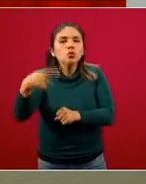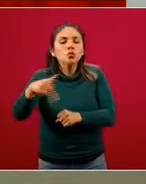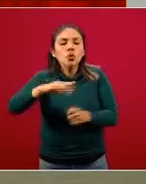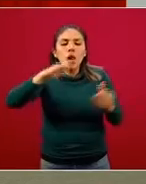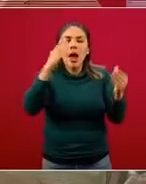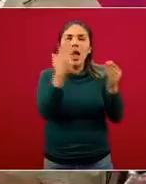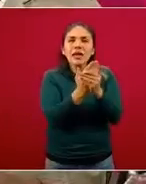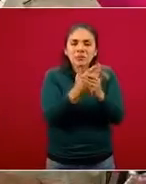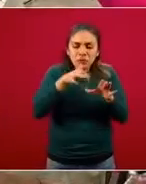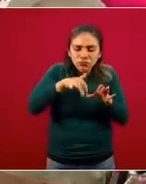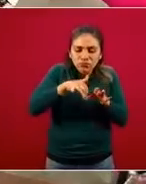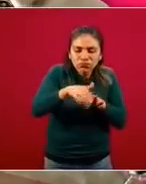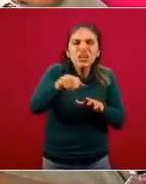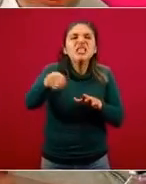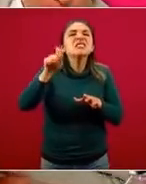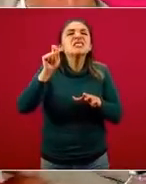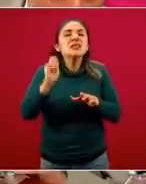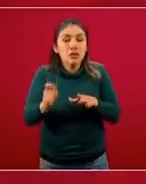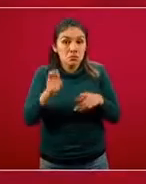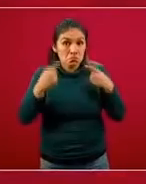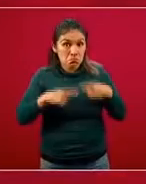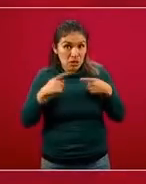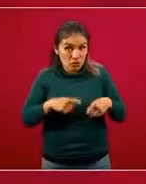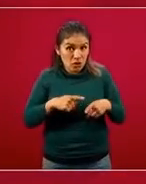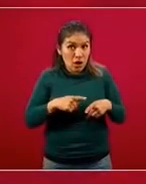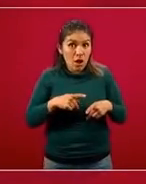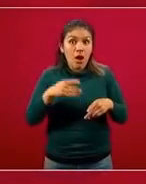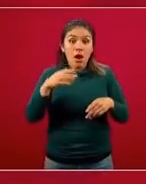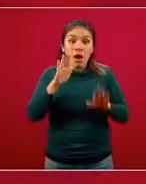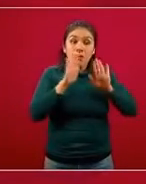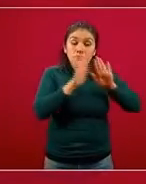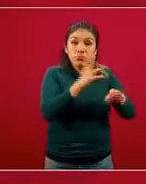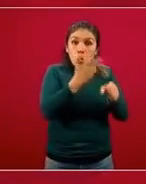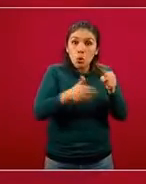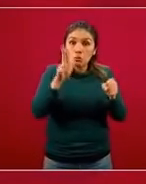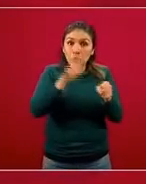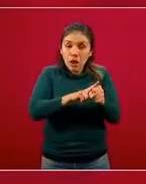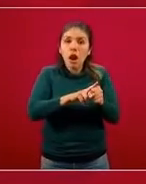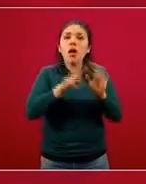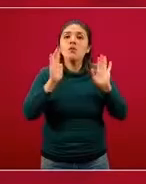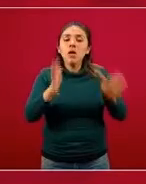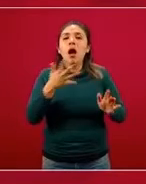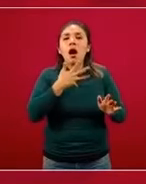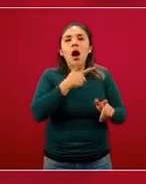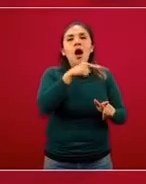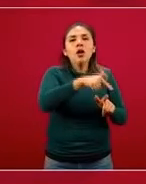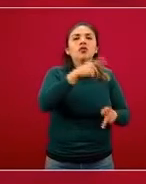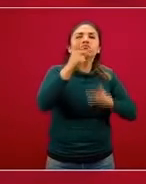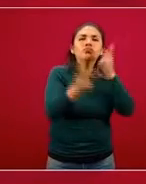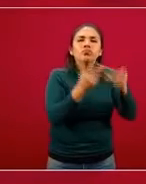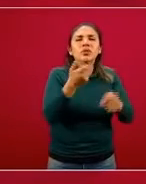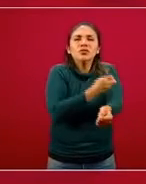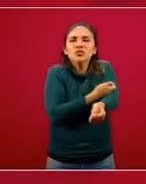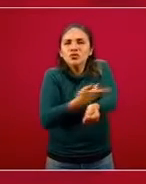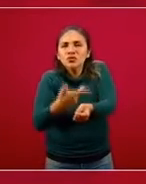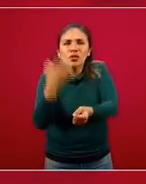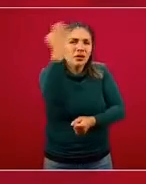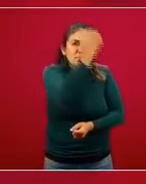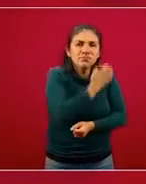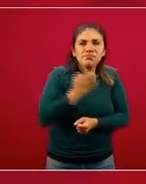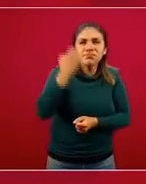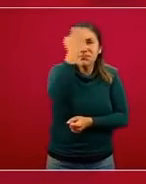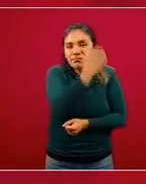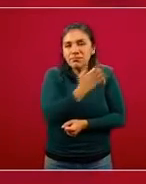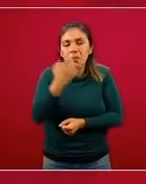would do an investigation into their clinical file. And because people who are